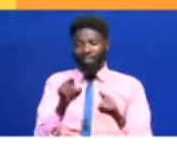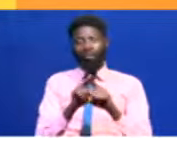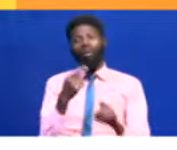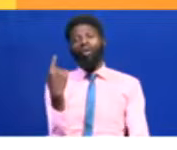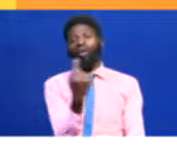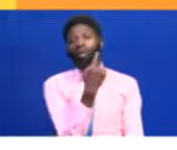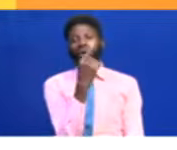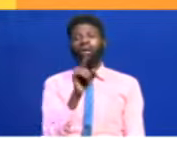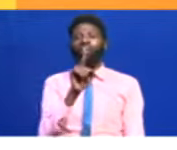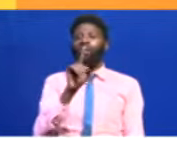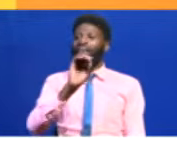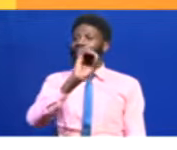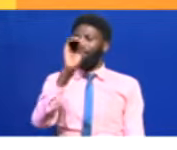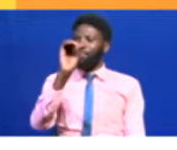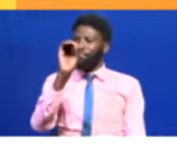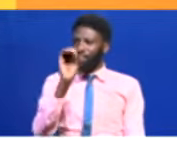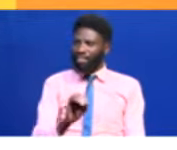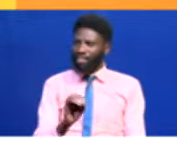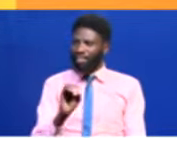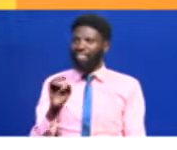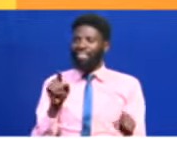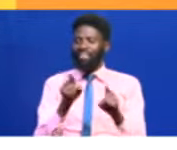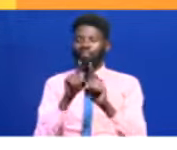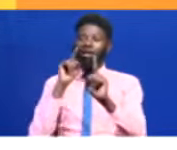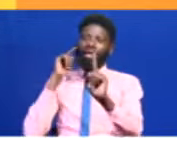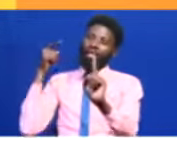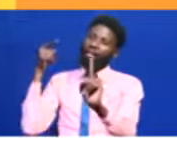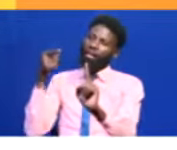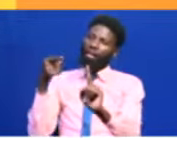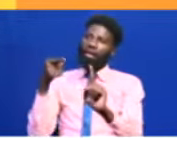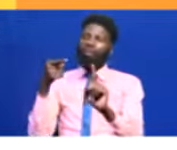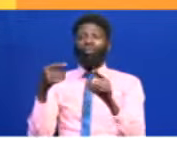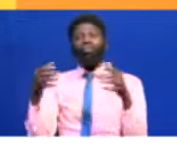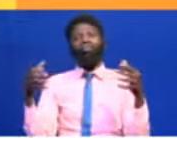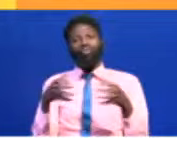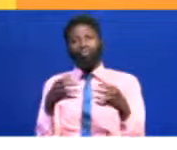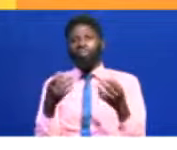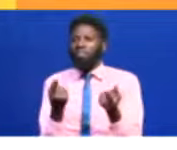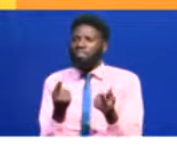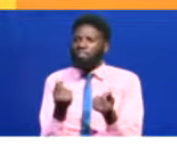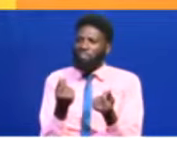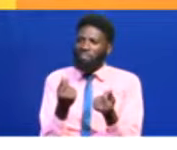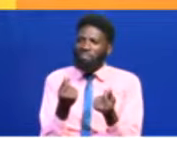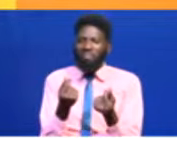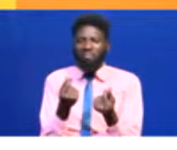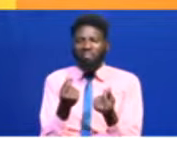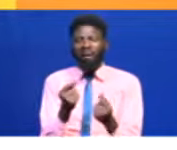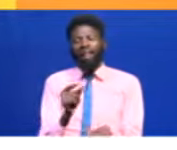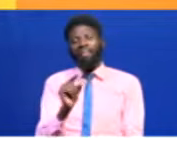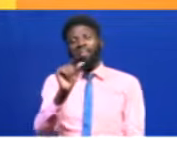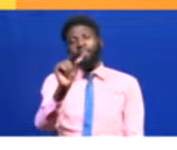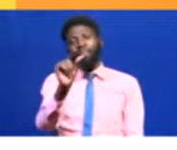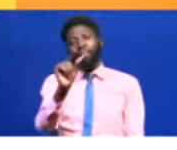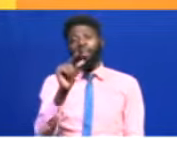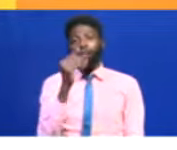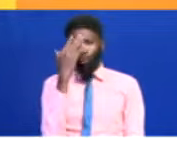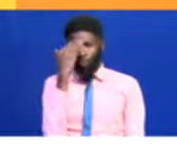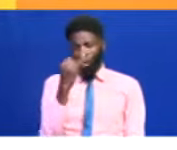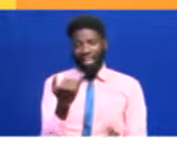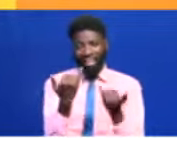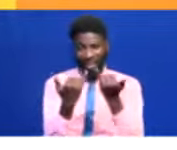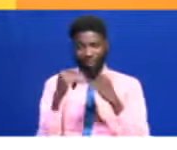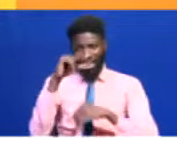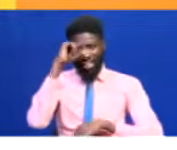1% is meant for the low cadre, you know, the low income earners. And that's why the government has taken